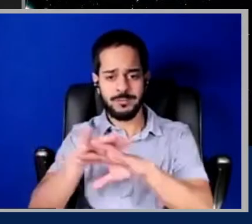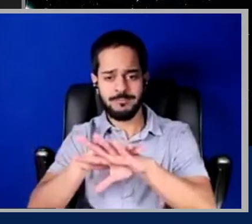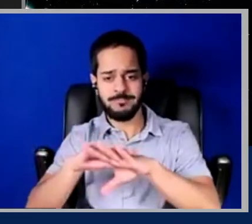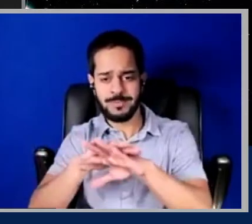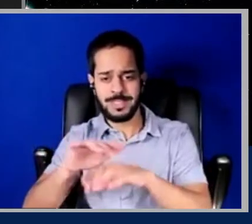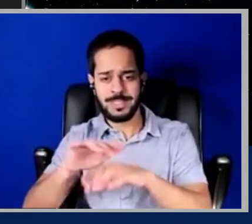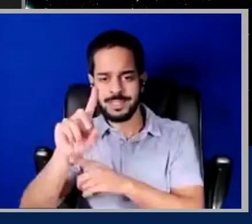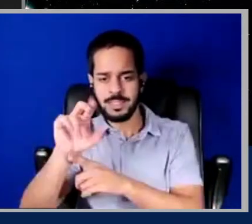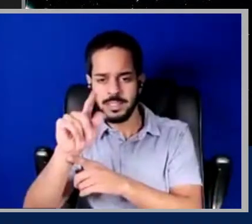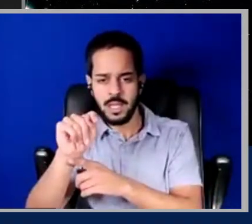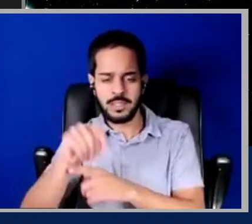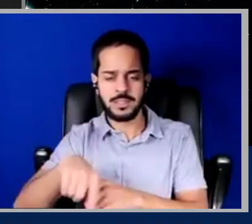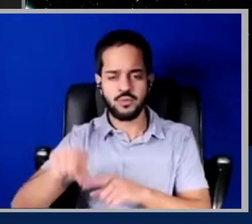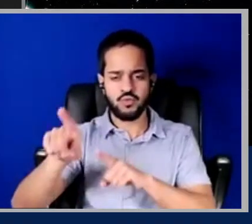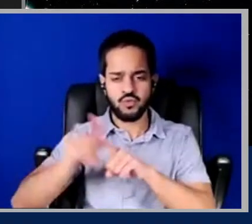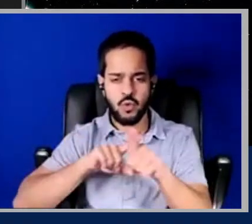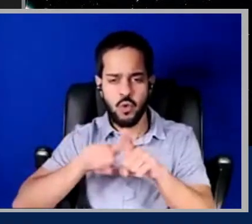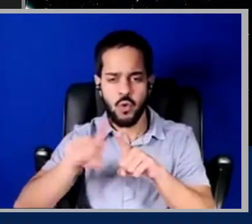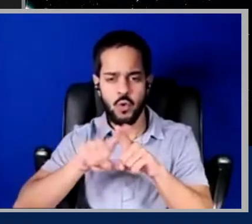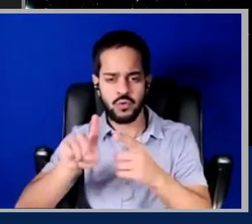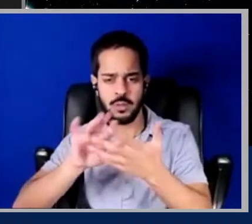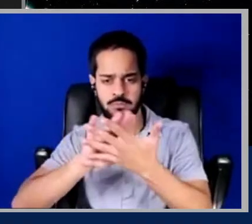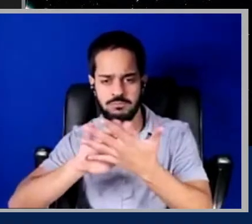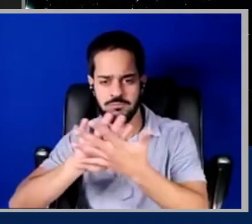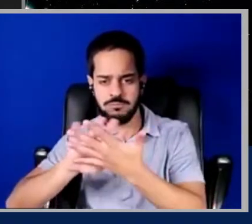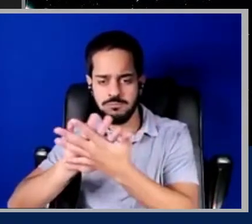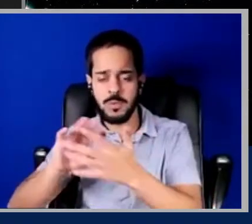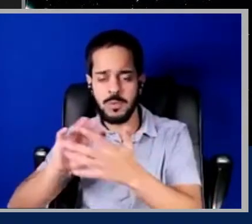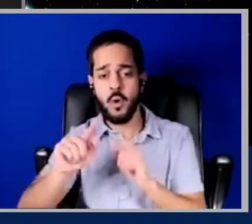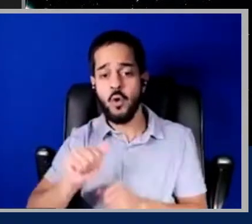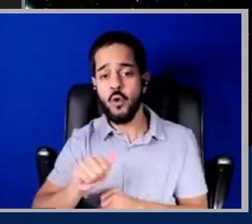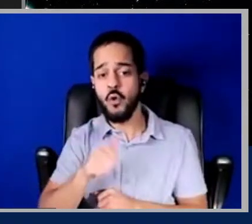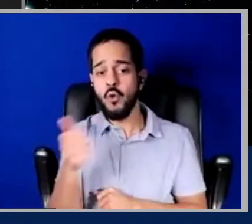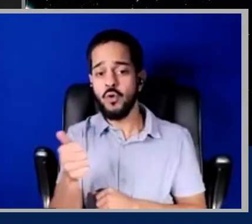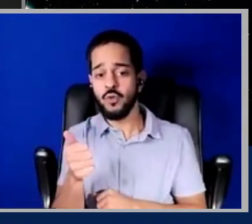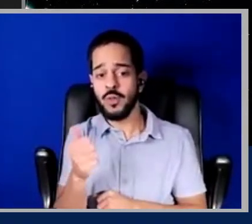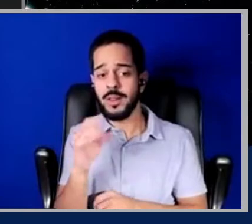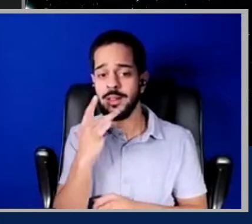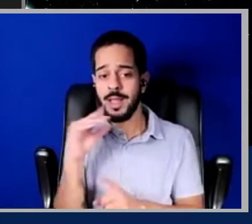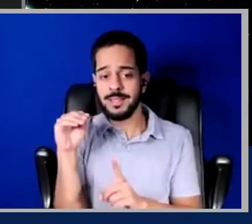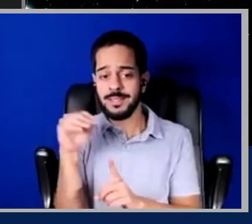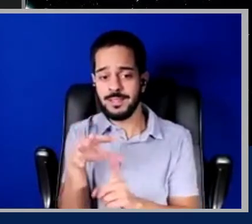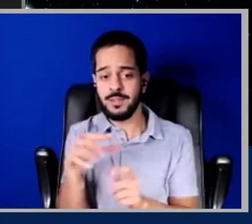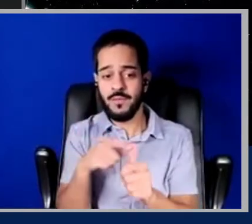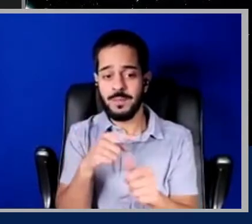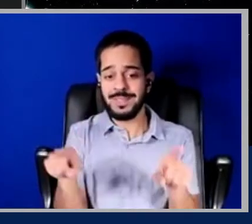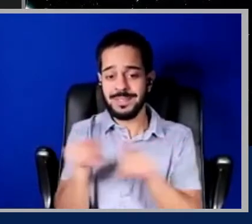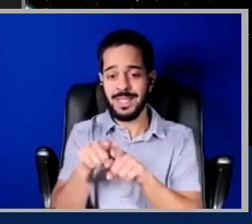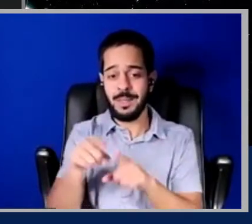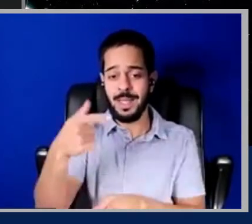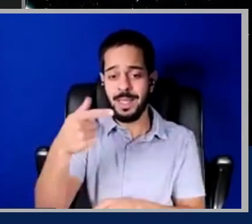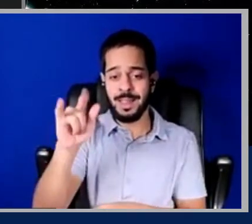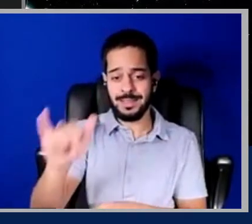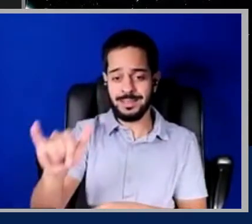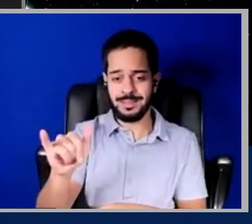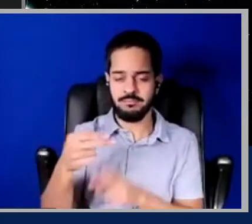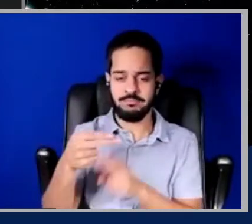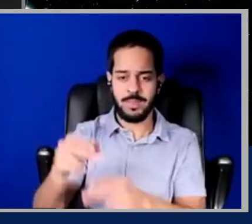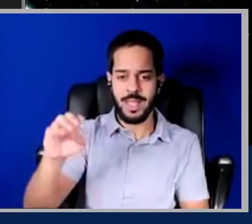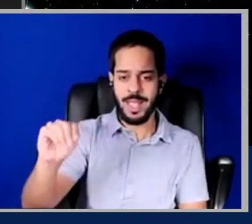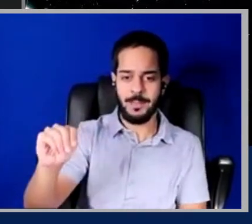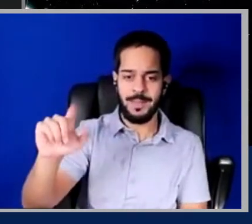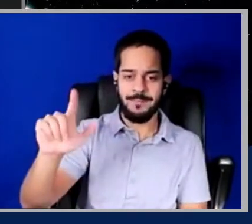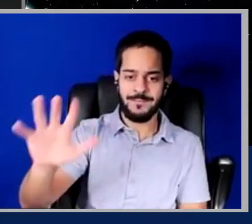stuff there. But the other kinds of light that we're seeing of the same galaxy, M51, which is known as the whirlpool galaxy because it kind of looks